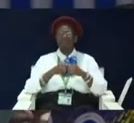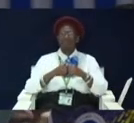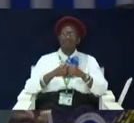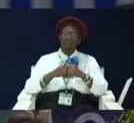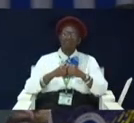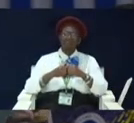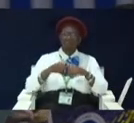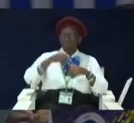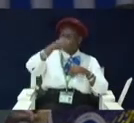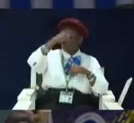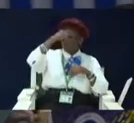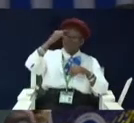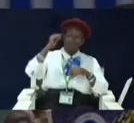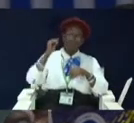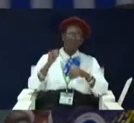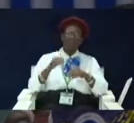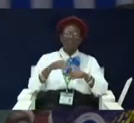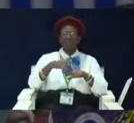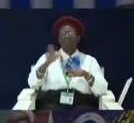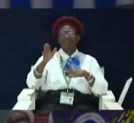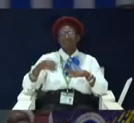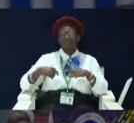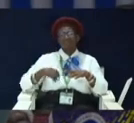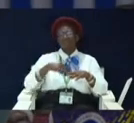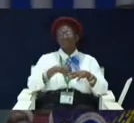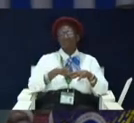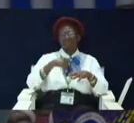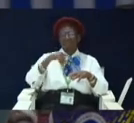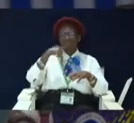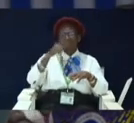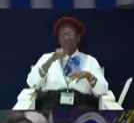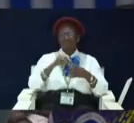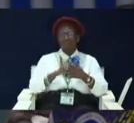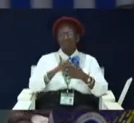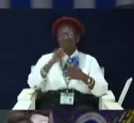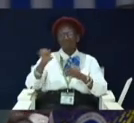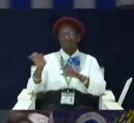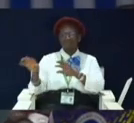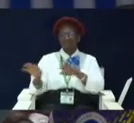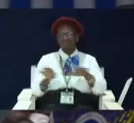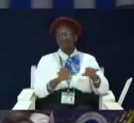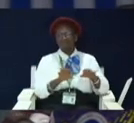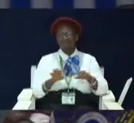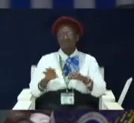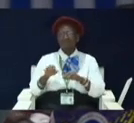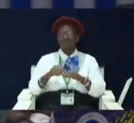Because after we say it is done, nitori leyin ti gbogbo ba ti di sise tan,